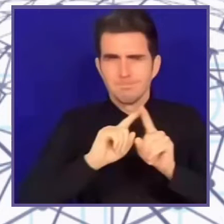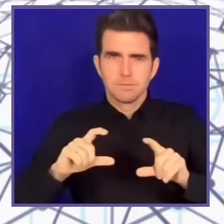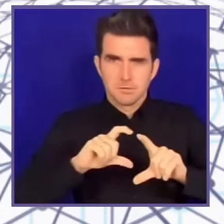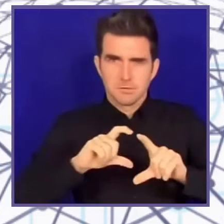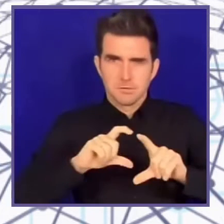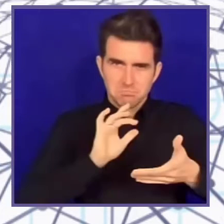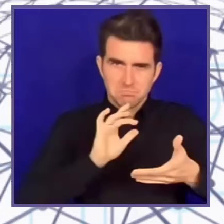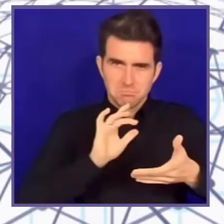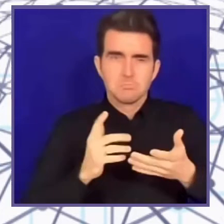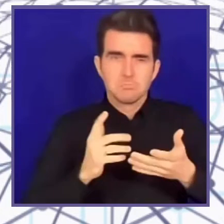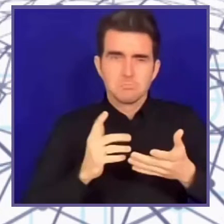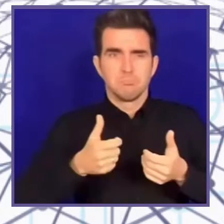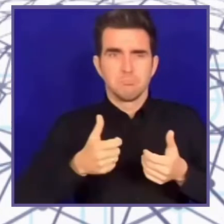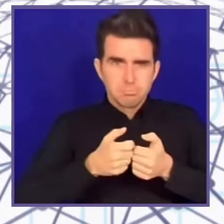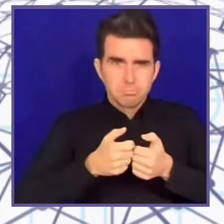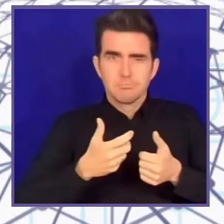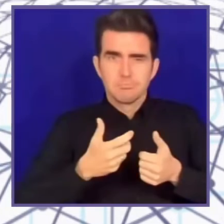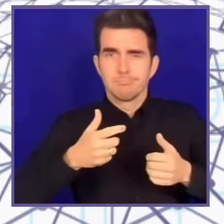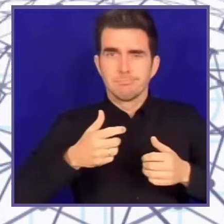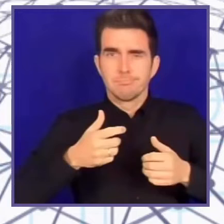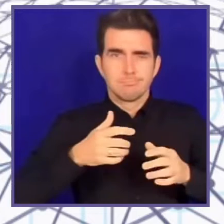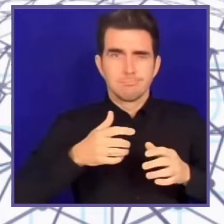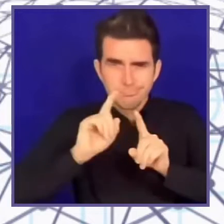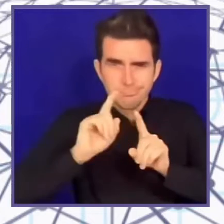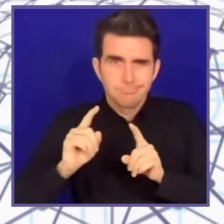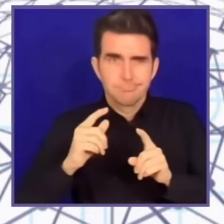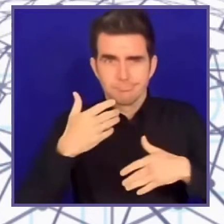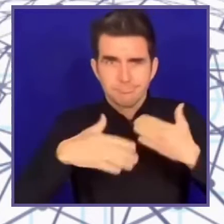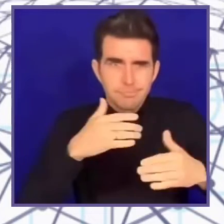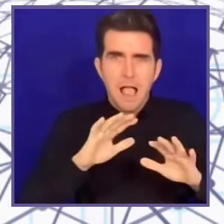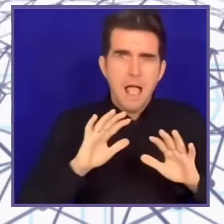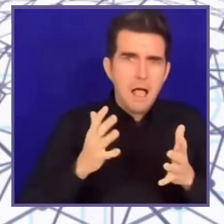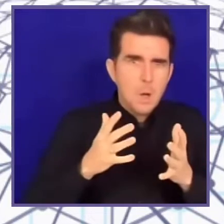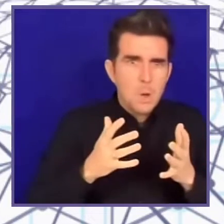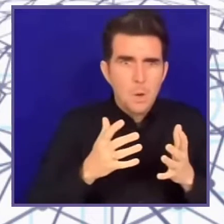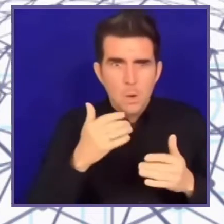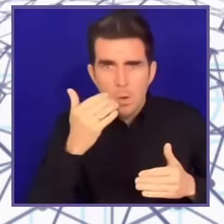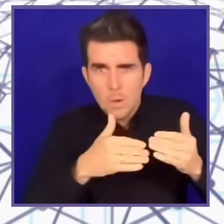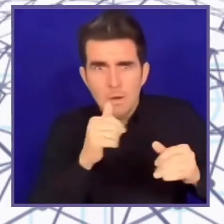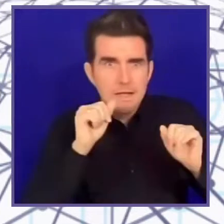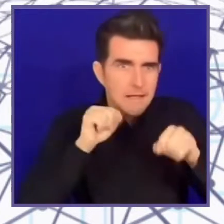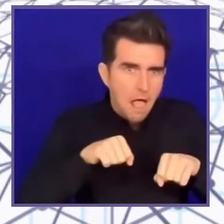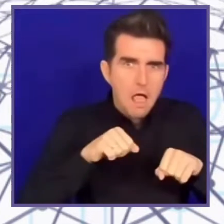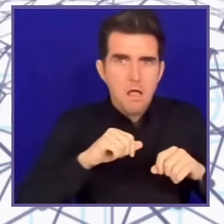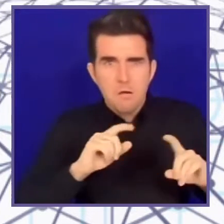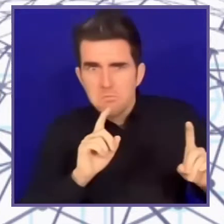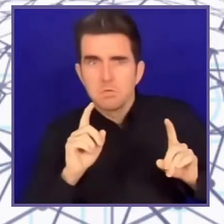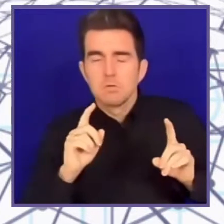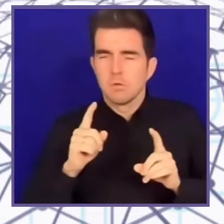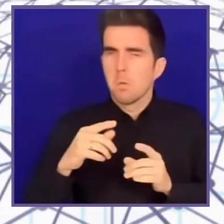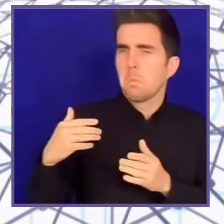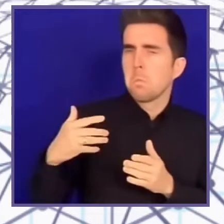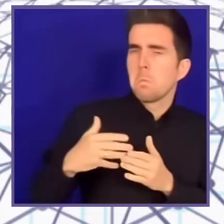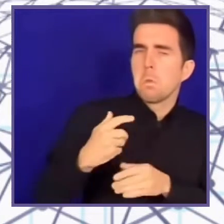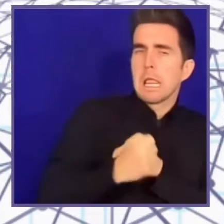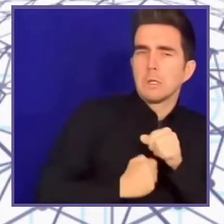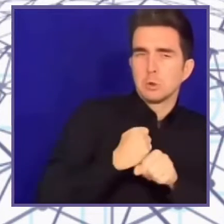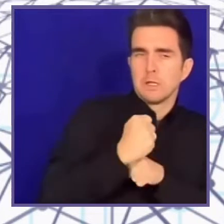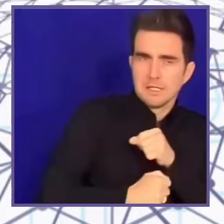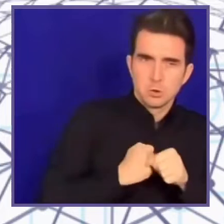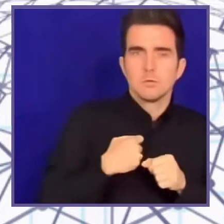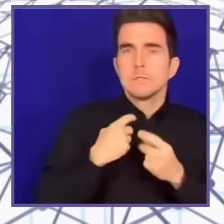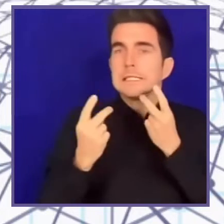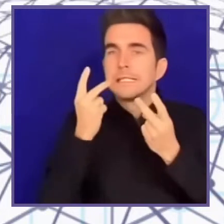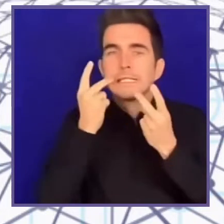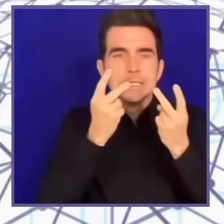of that is actually several-fold, because disability or the use of AT impacts not